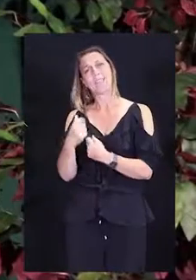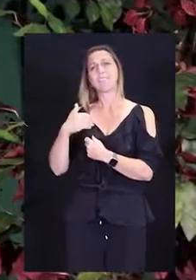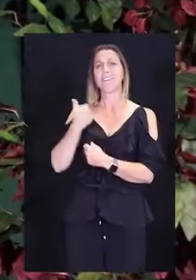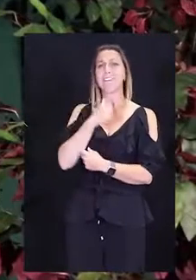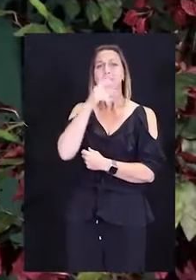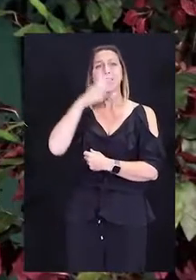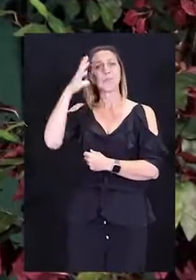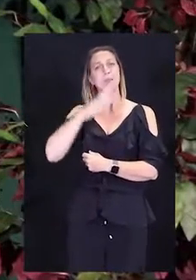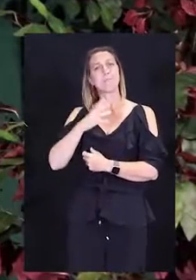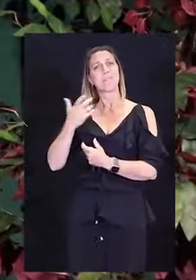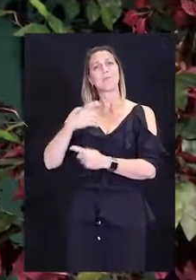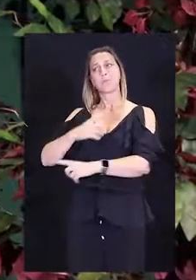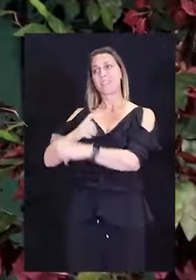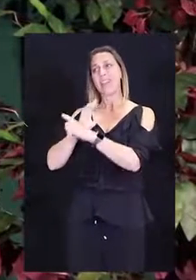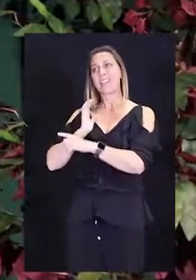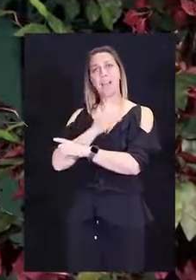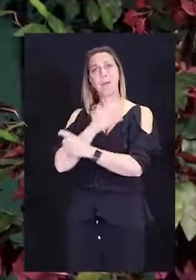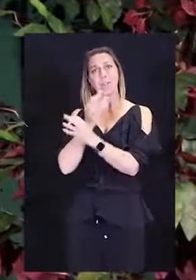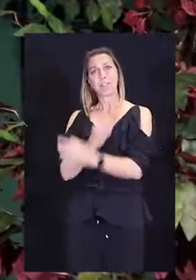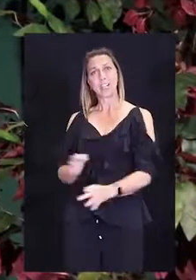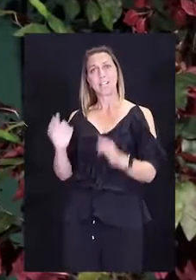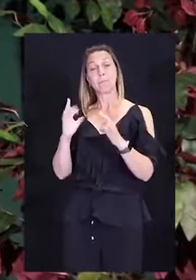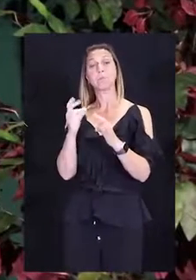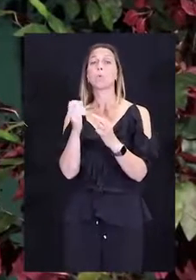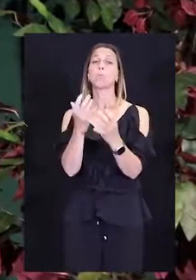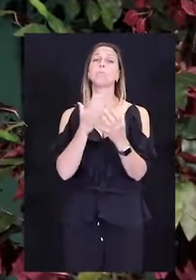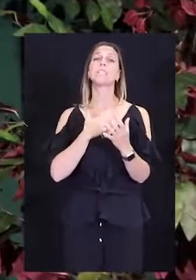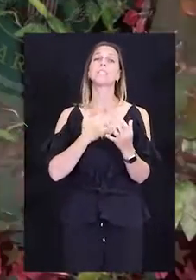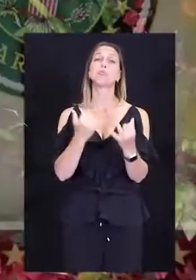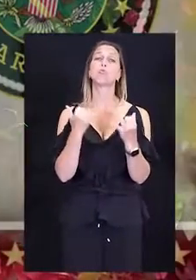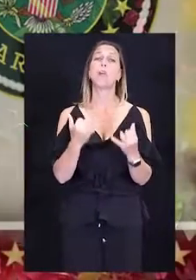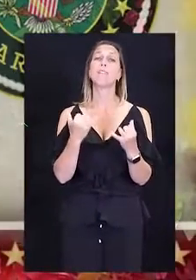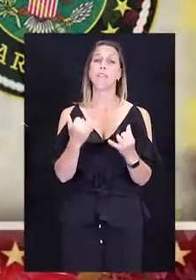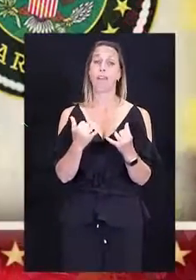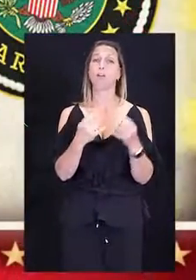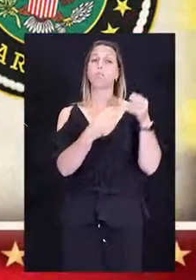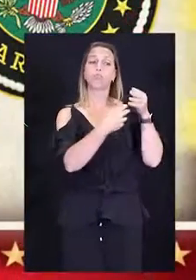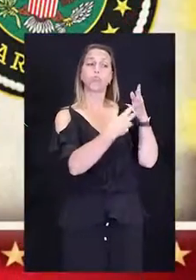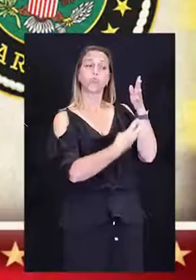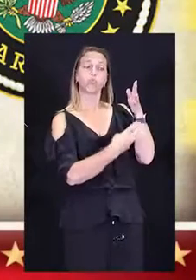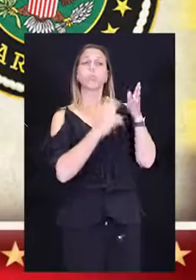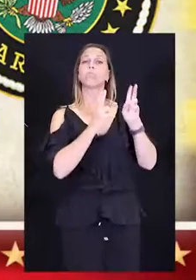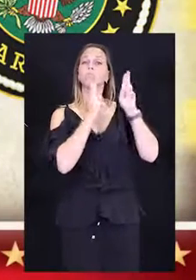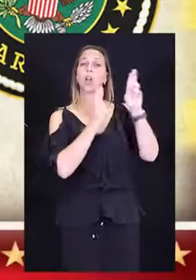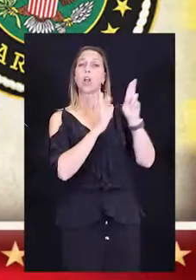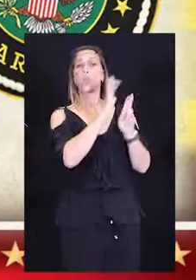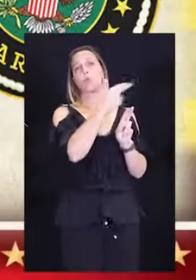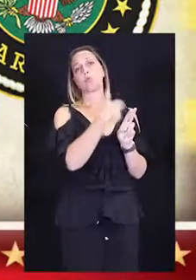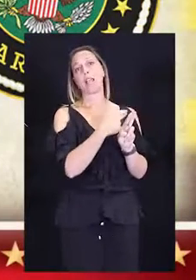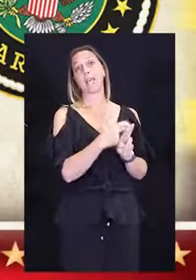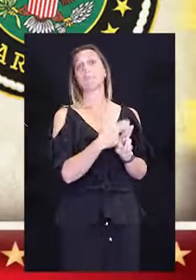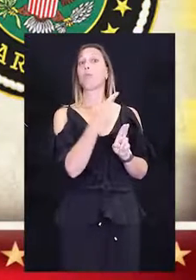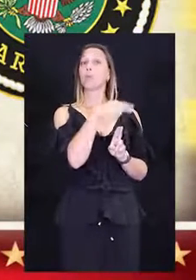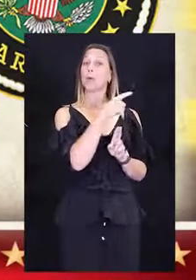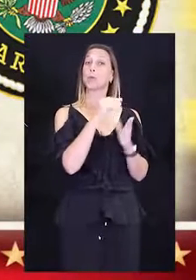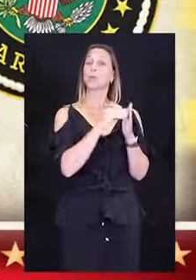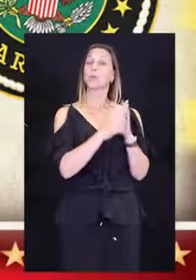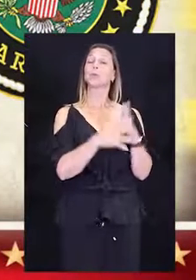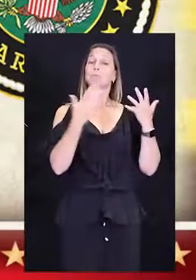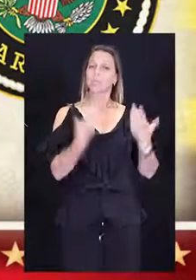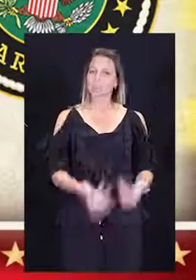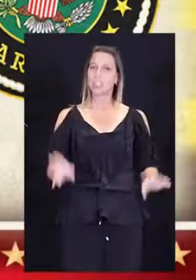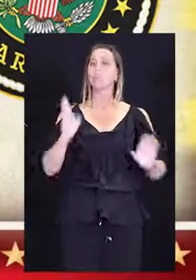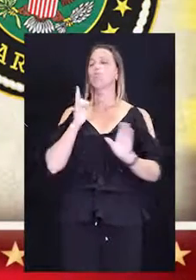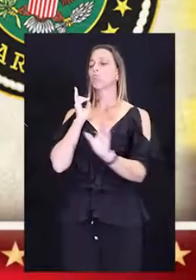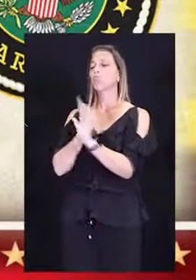home and abroad. So at this time, I'd like us to reflect on the names of the family, friends, and classmates who've committed